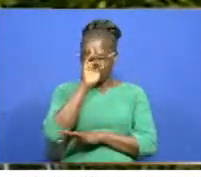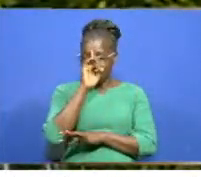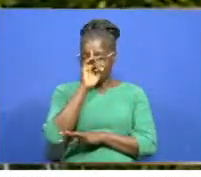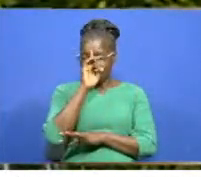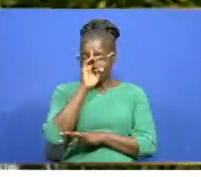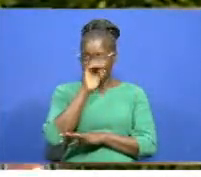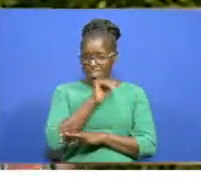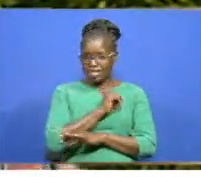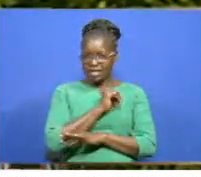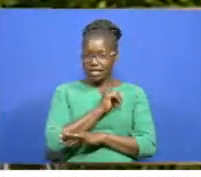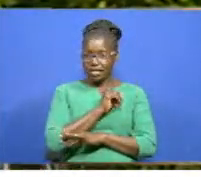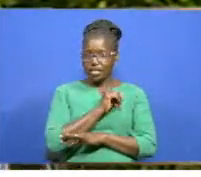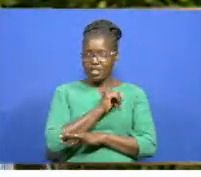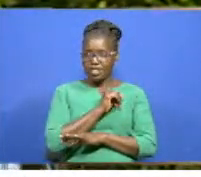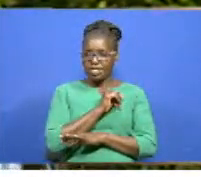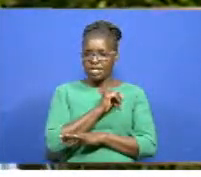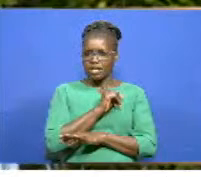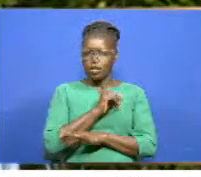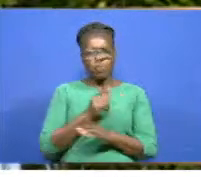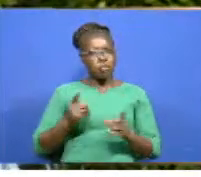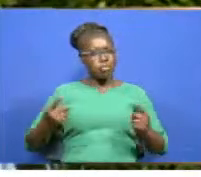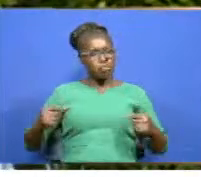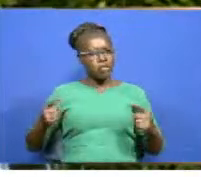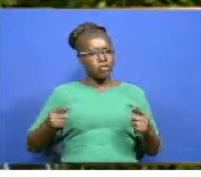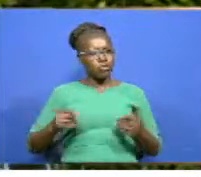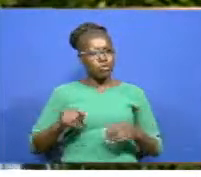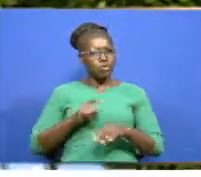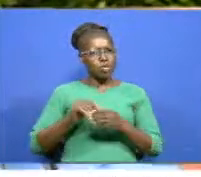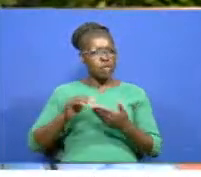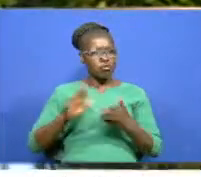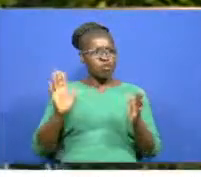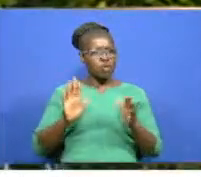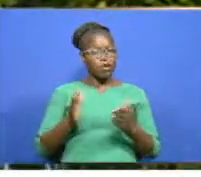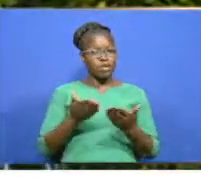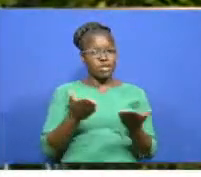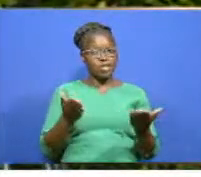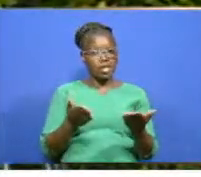at least when I look at Matungu, where I spent more time, although I